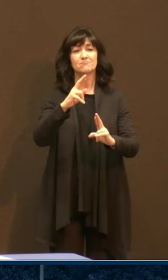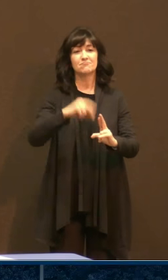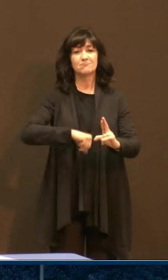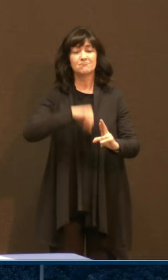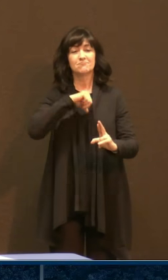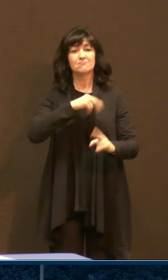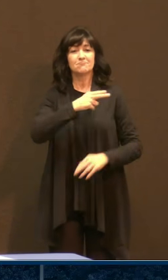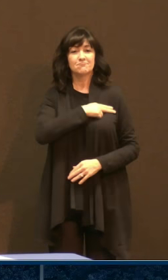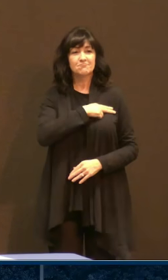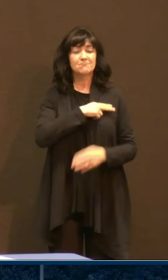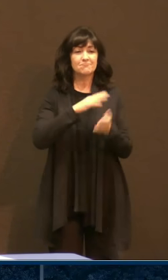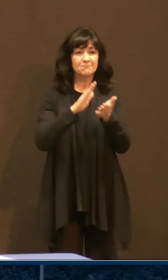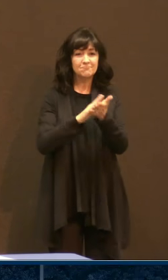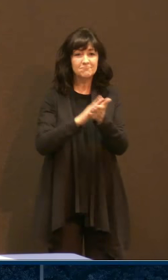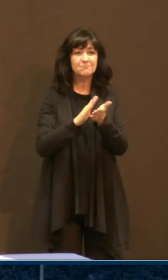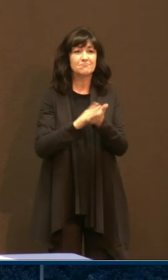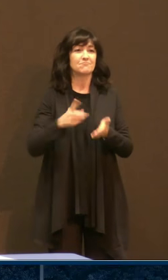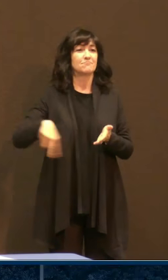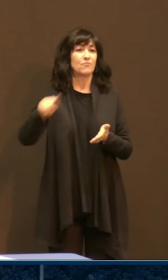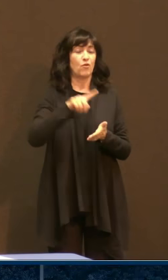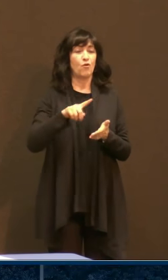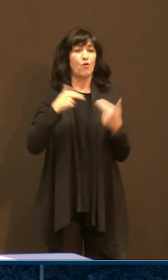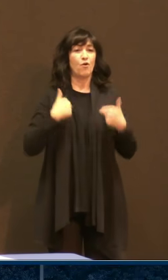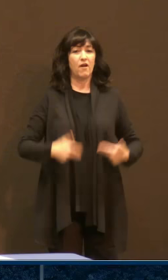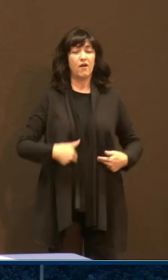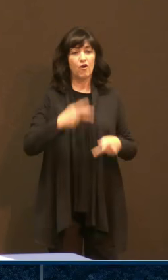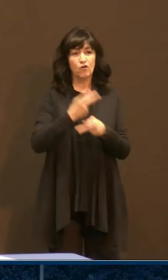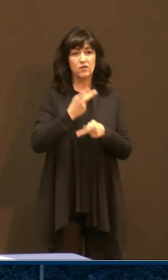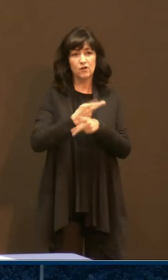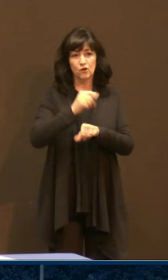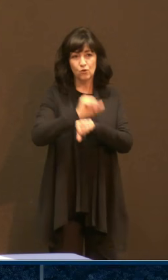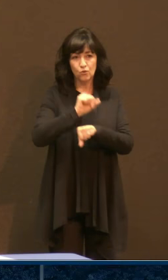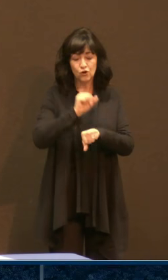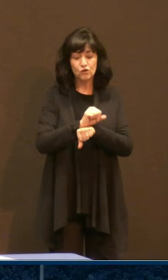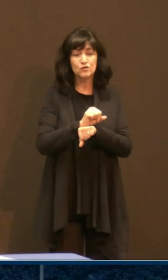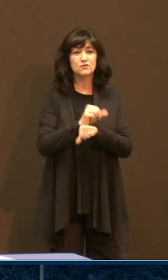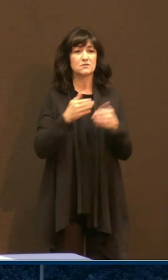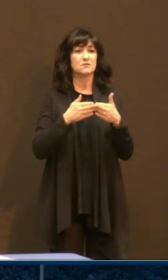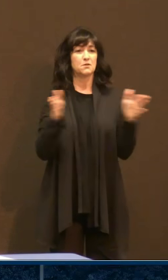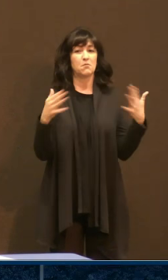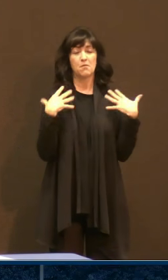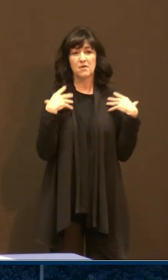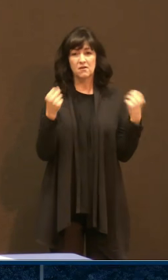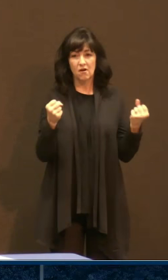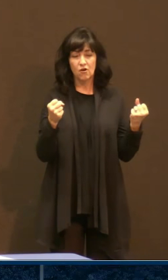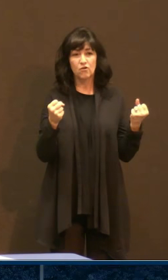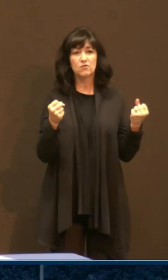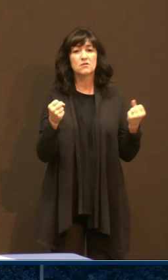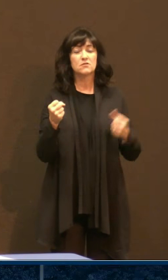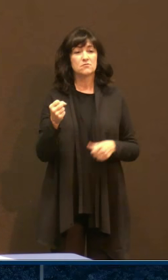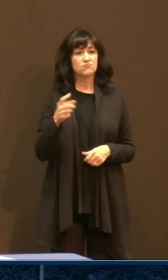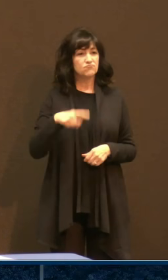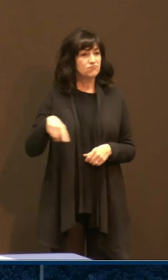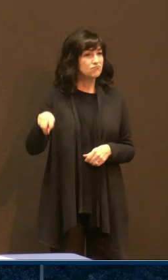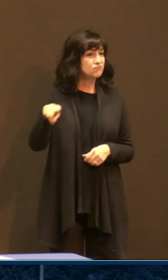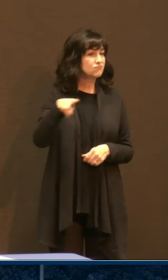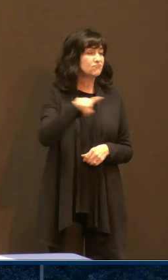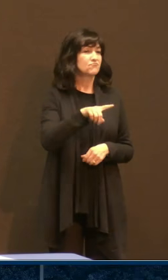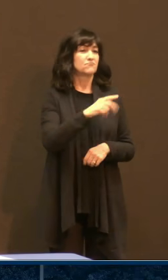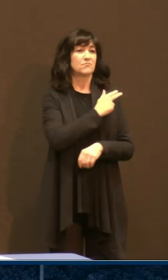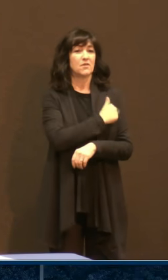health working there at the shock on a day-to-day basis, all the hospital